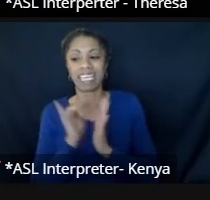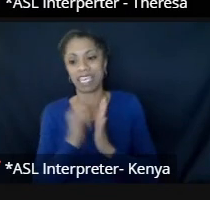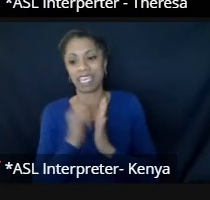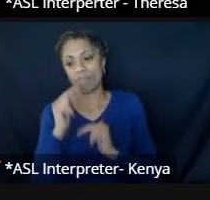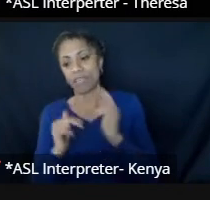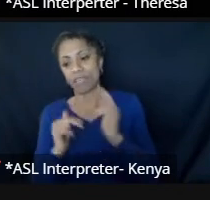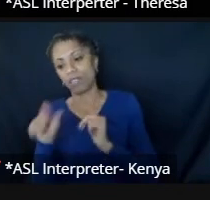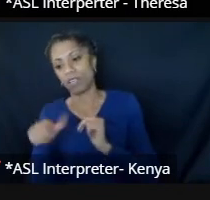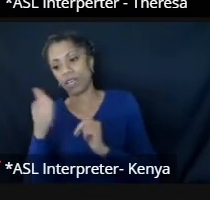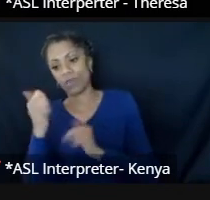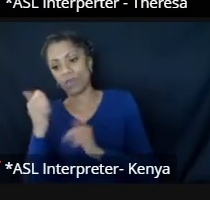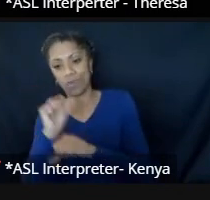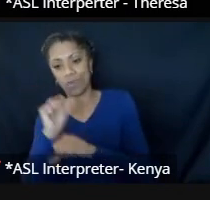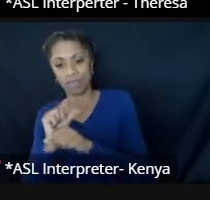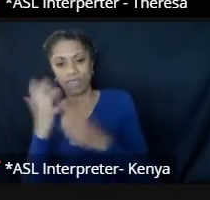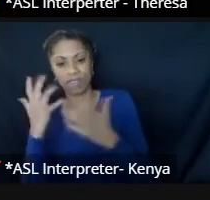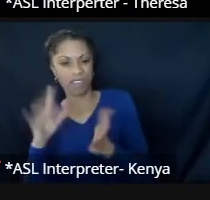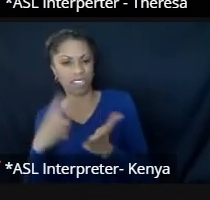about tonight.